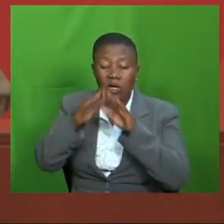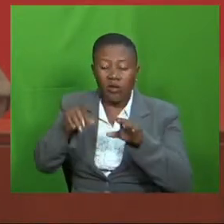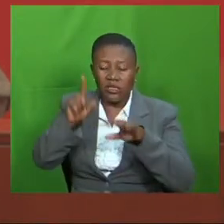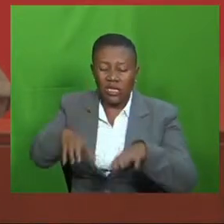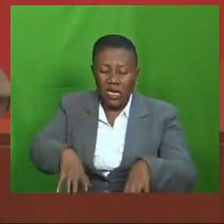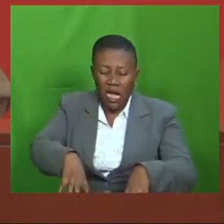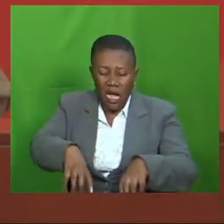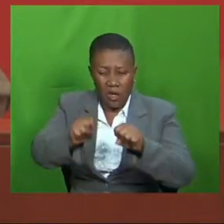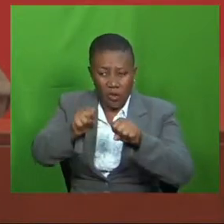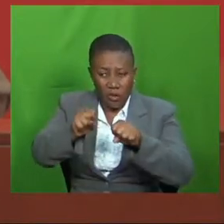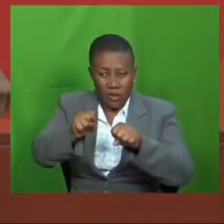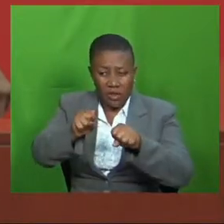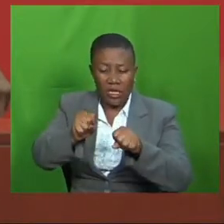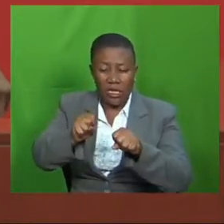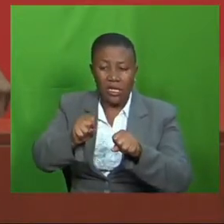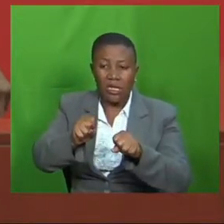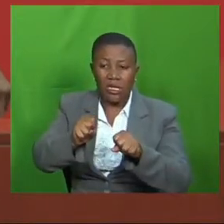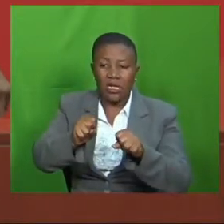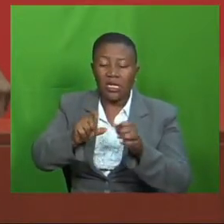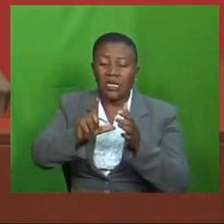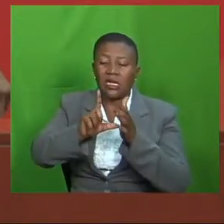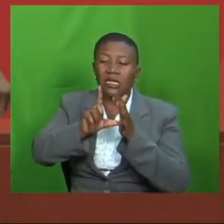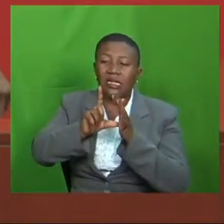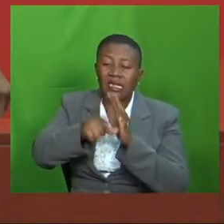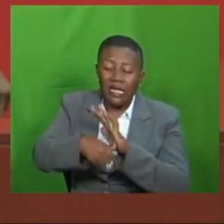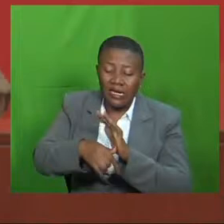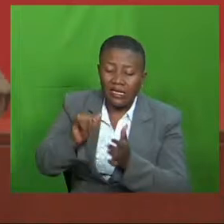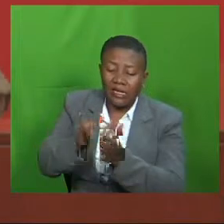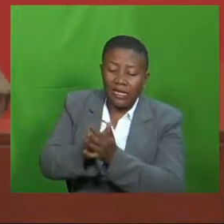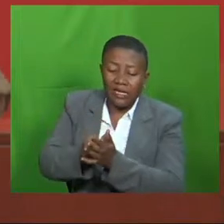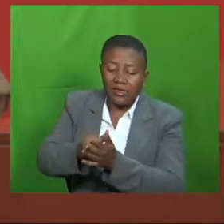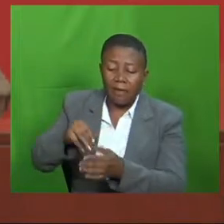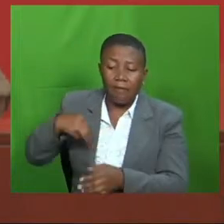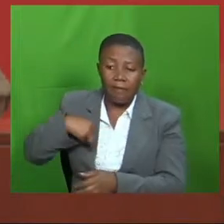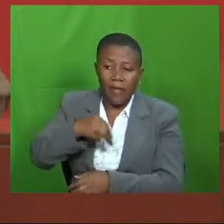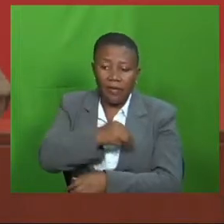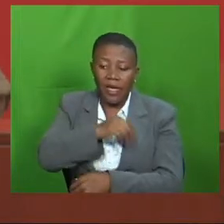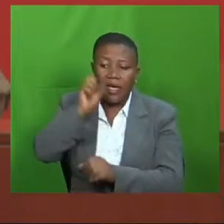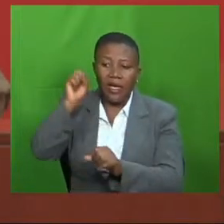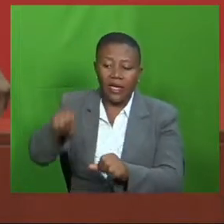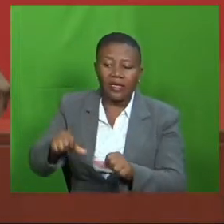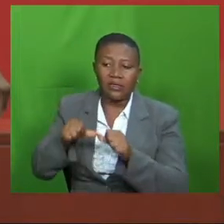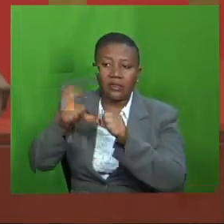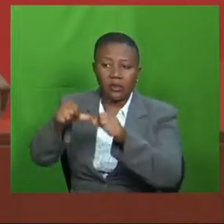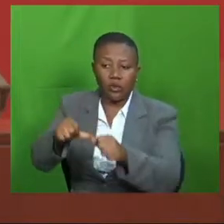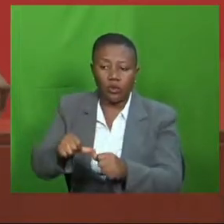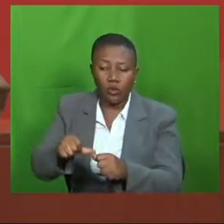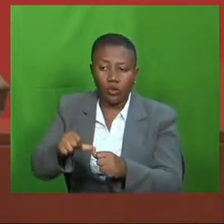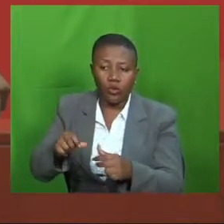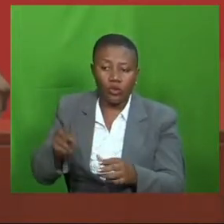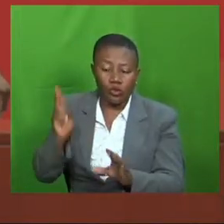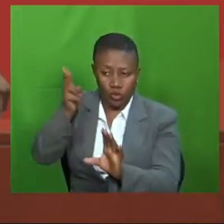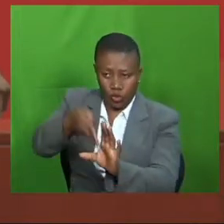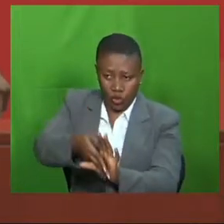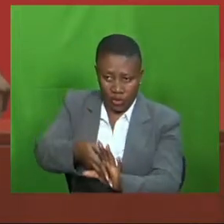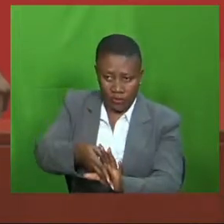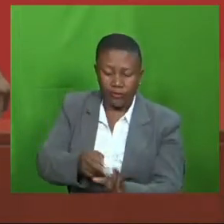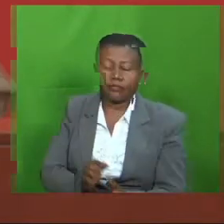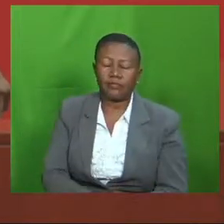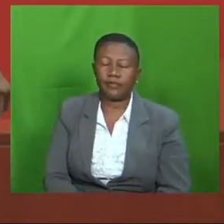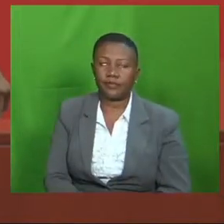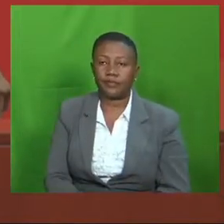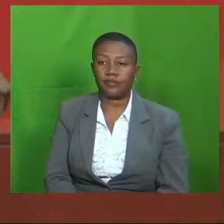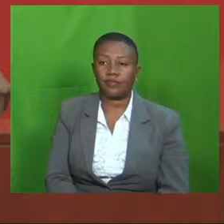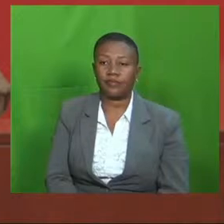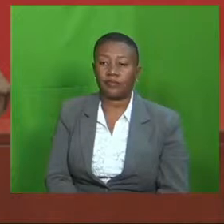member's seat shall not be declared vacant. Where in the event